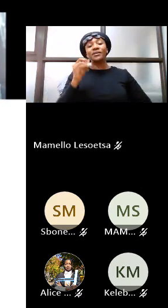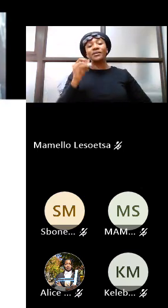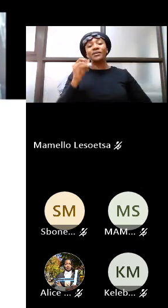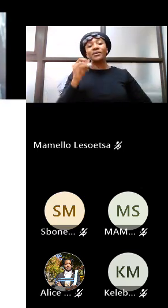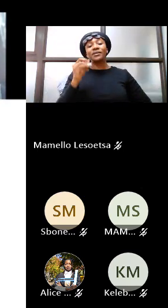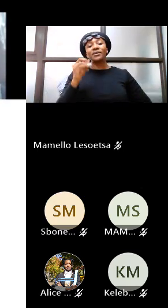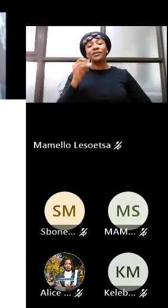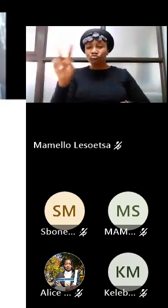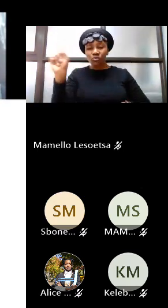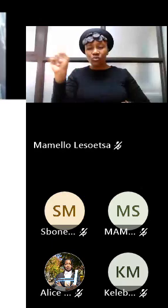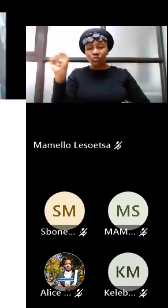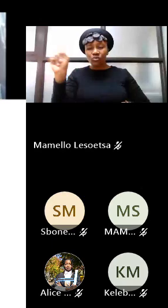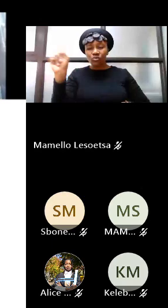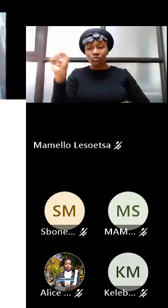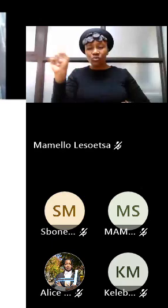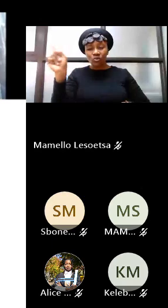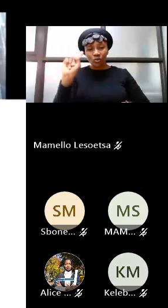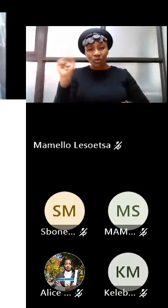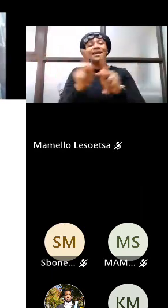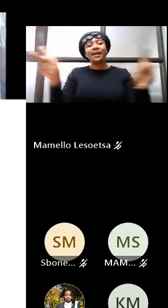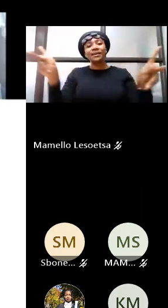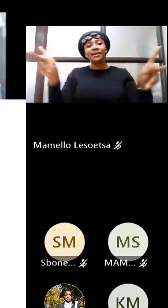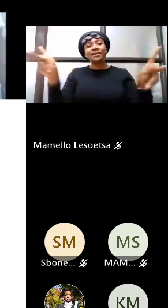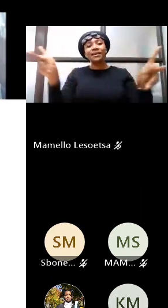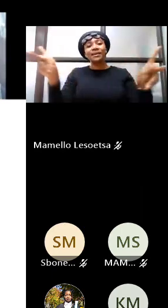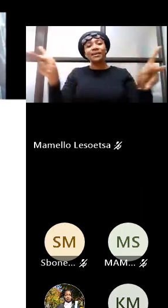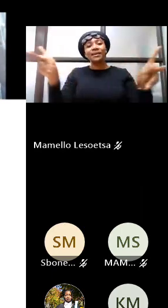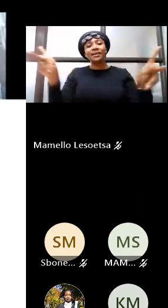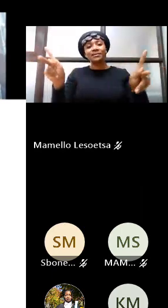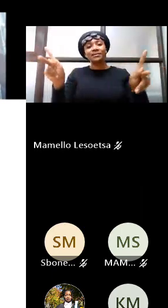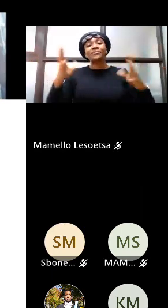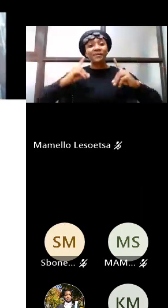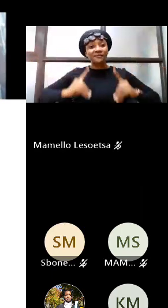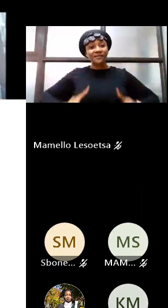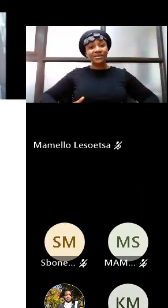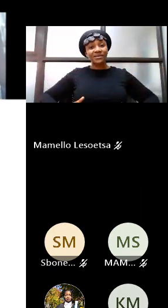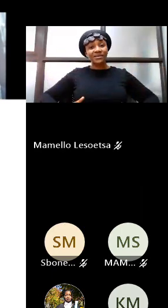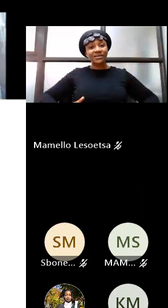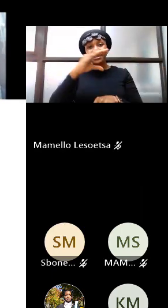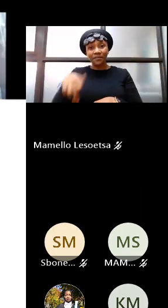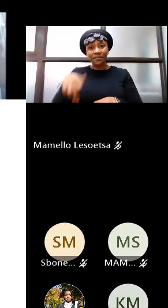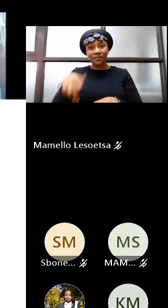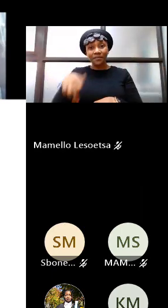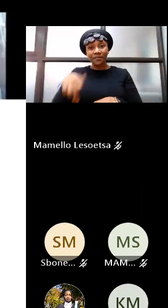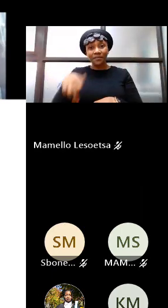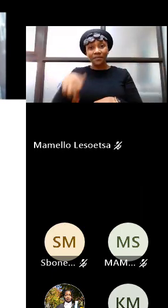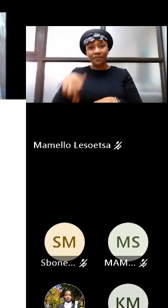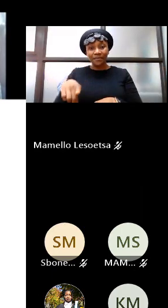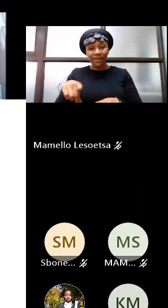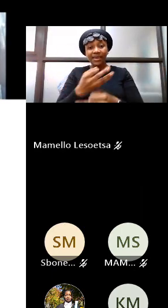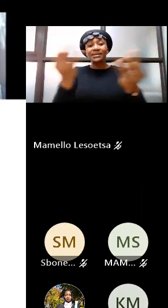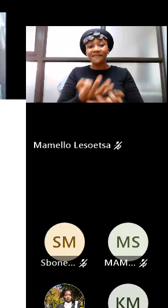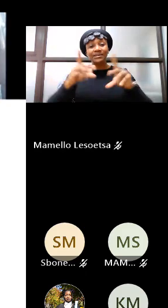physical impairment, like cerebral palsy that is defined as physical, you will have